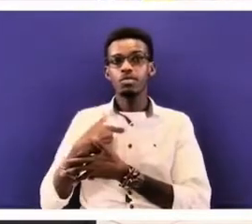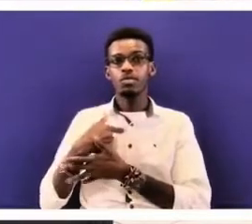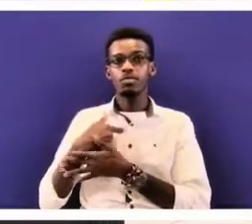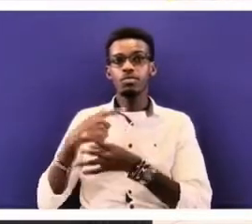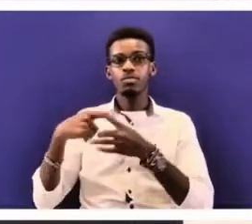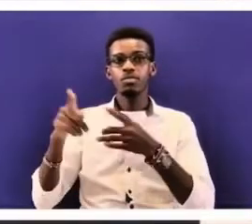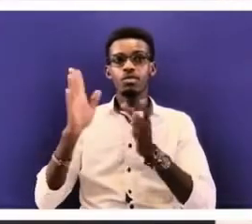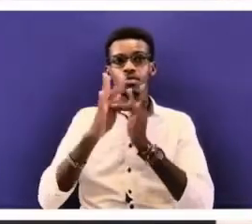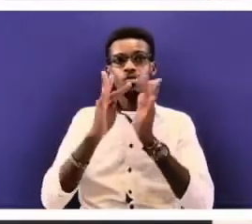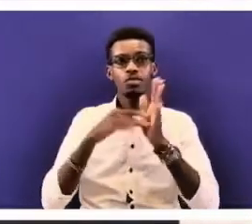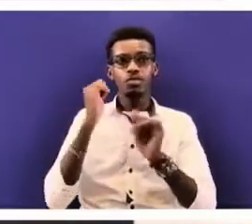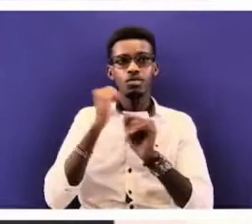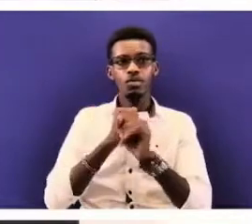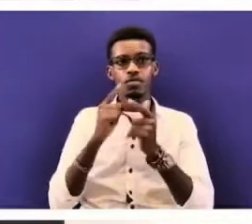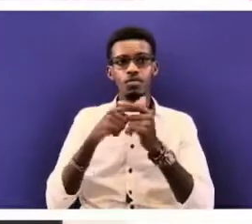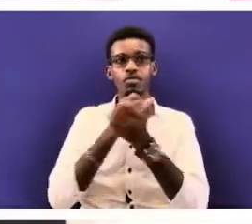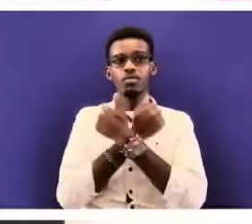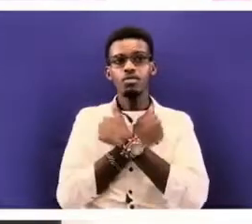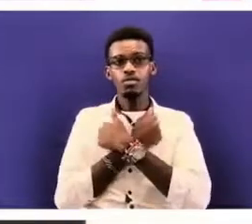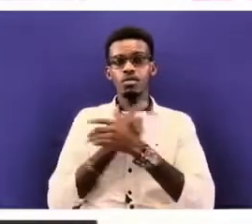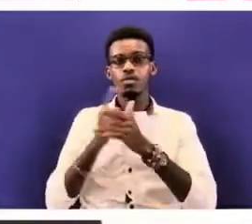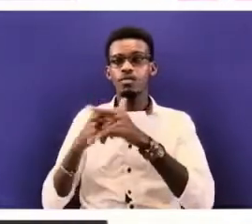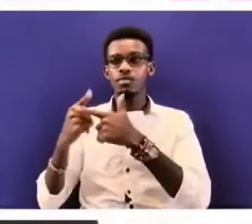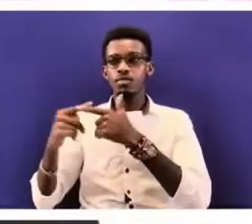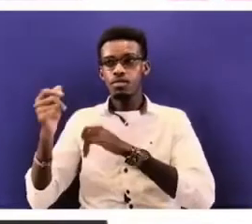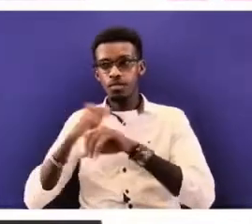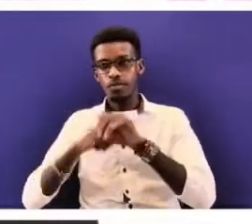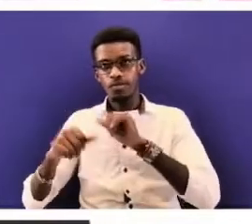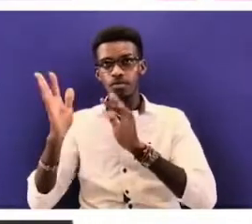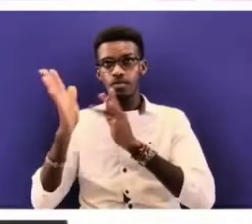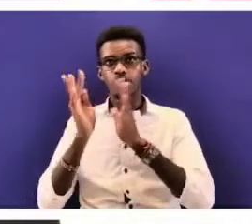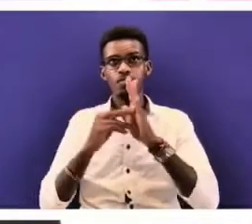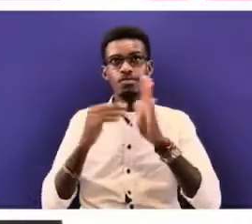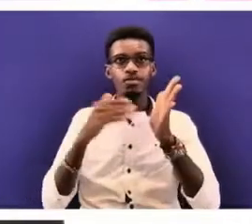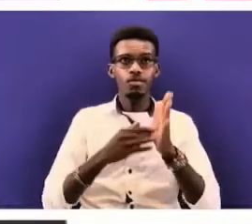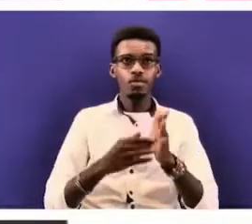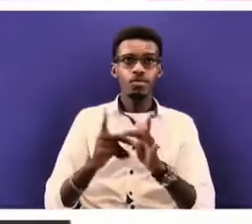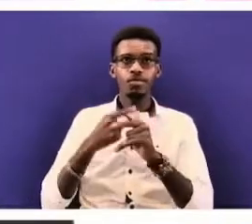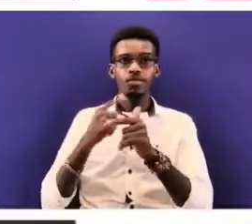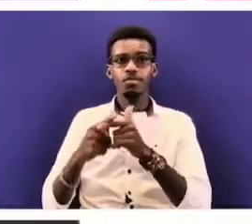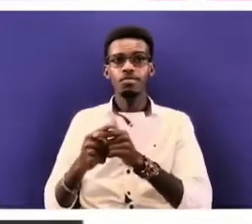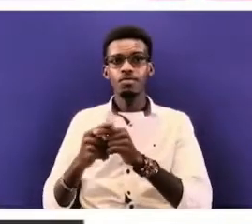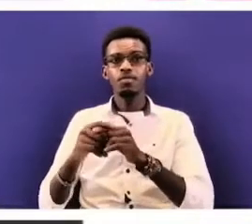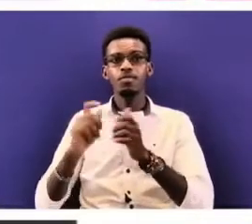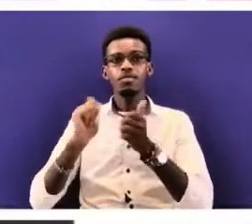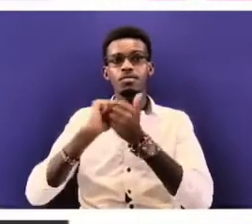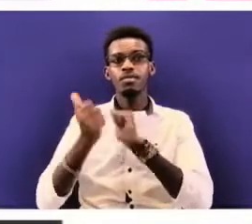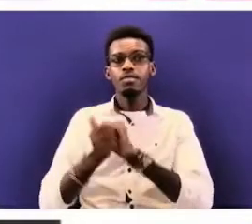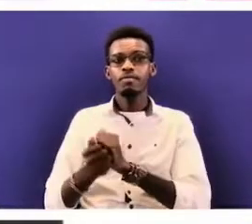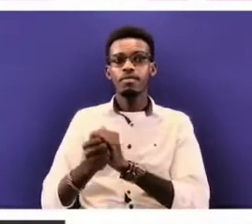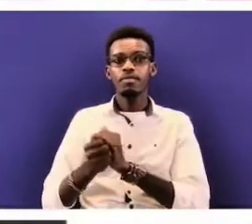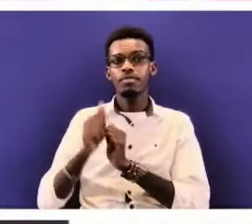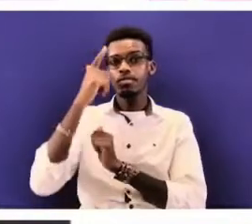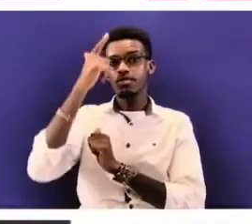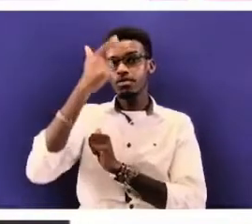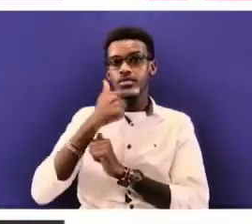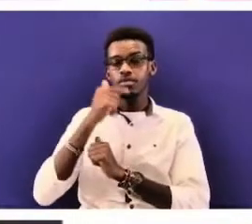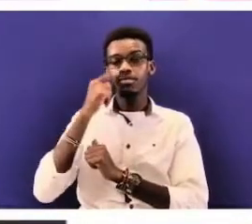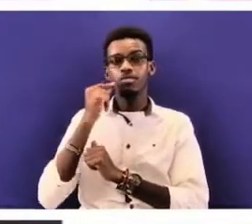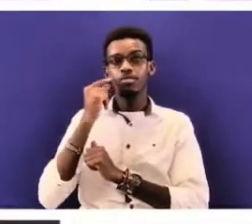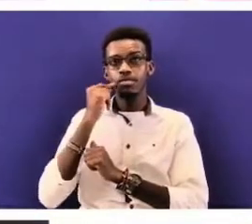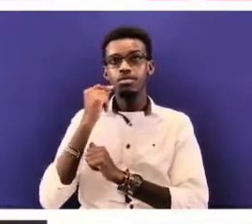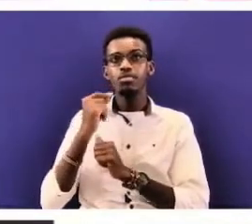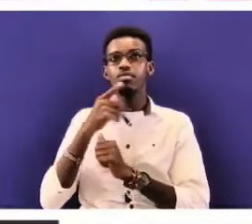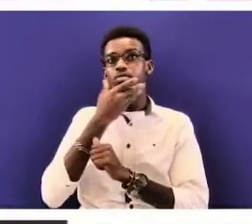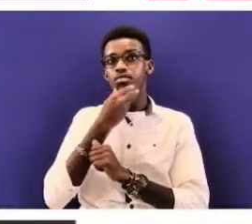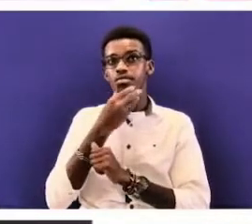What did Jesus do? It's love in action. Jesus stopped and he touched the blind man. He spoke